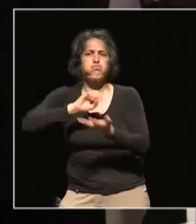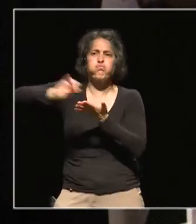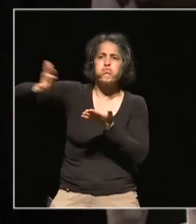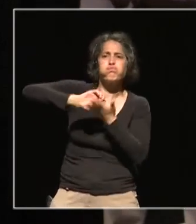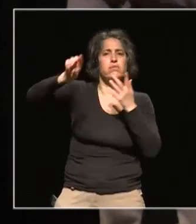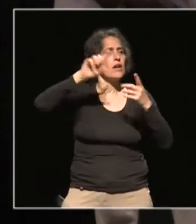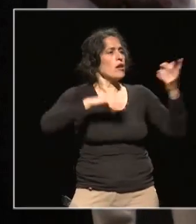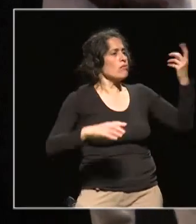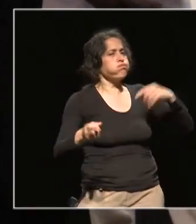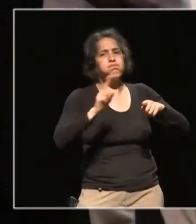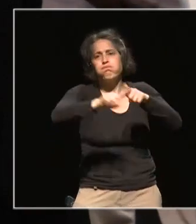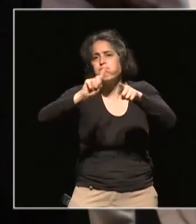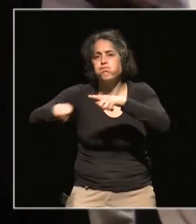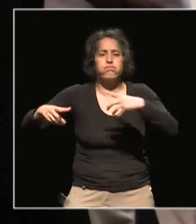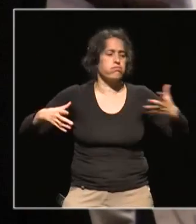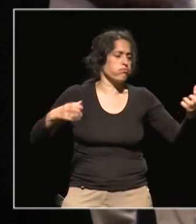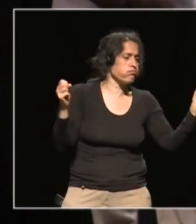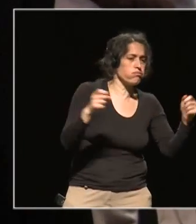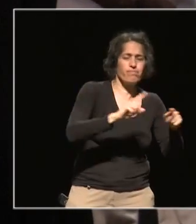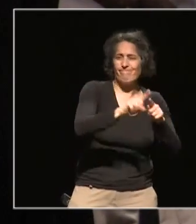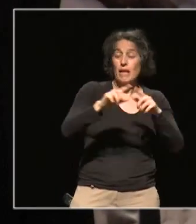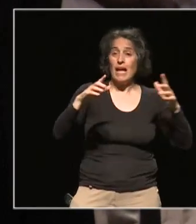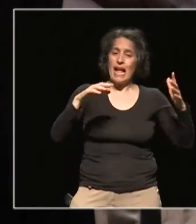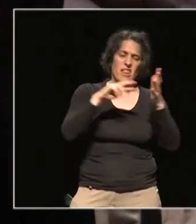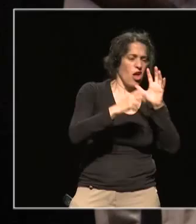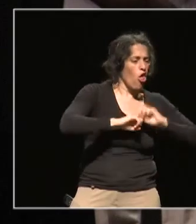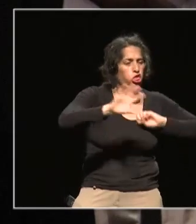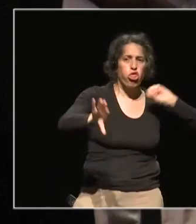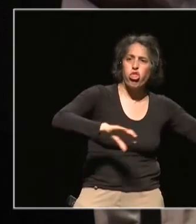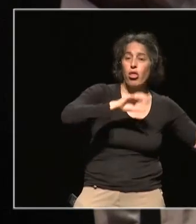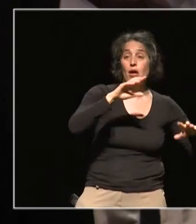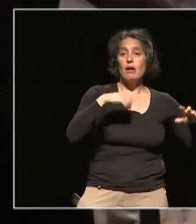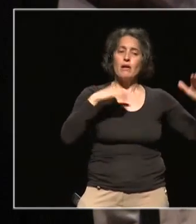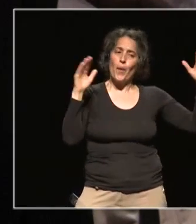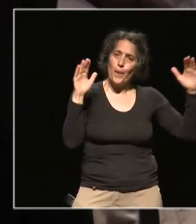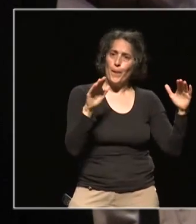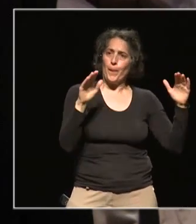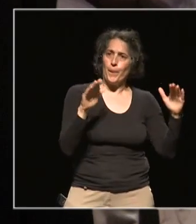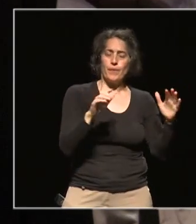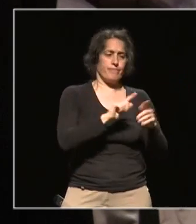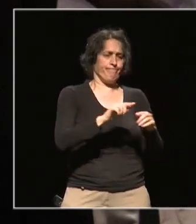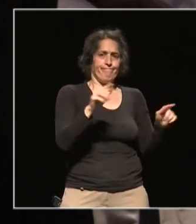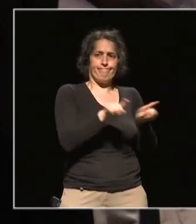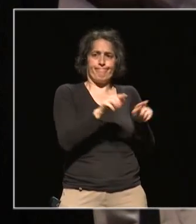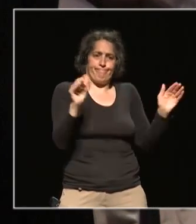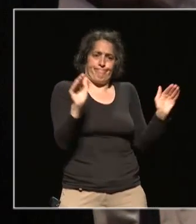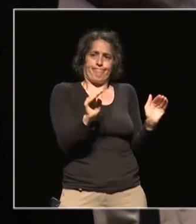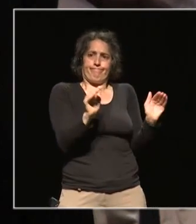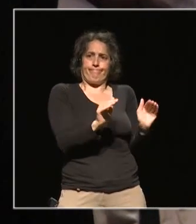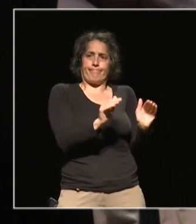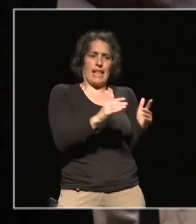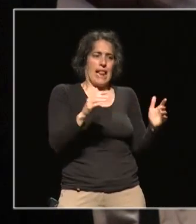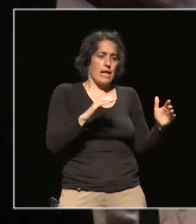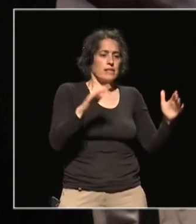with sufficiency thresholds. And if we were adopting sufficiency thresholds that are